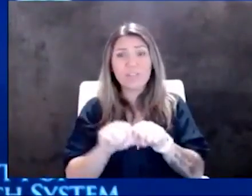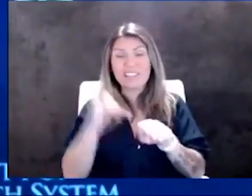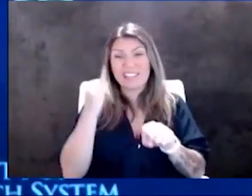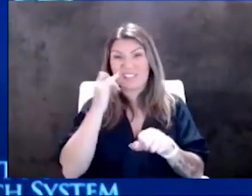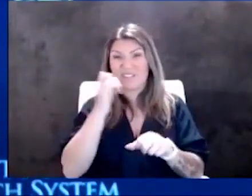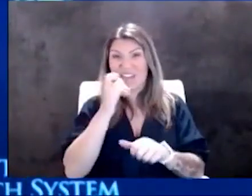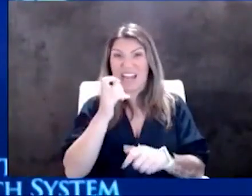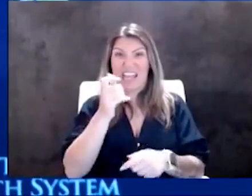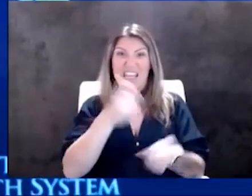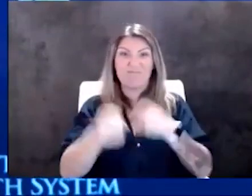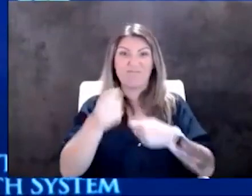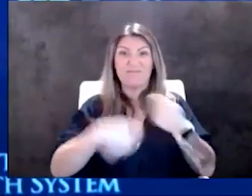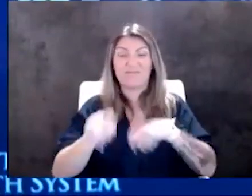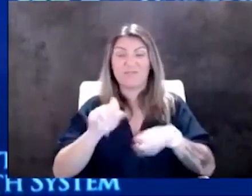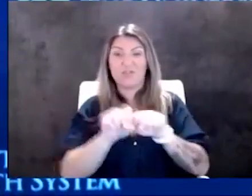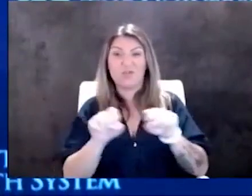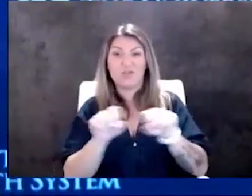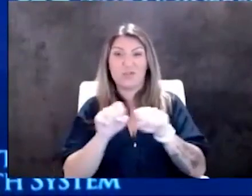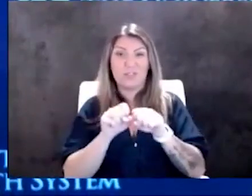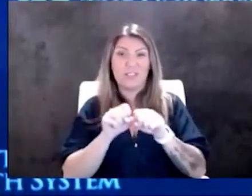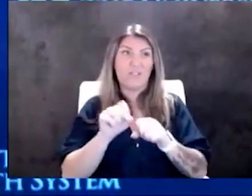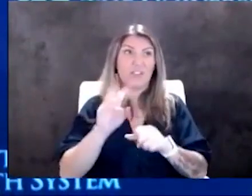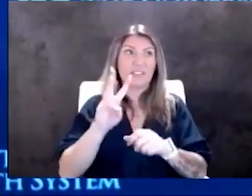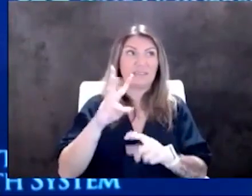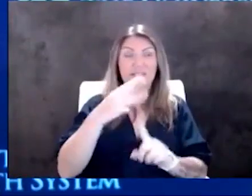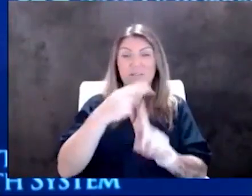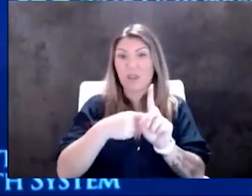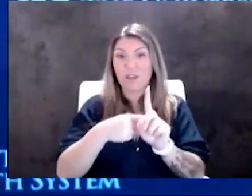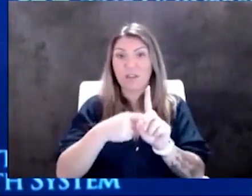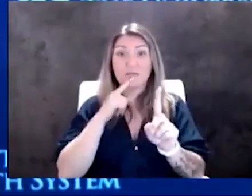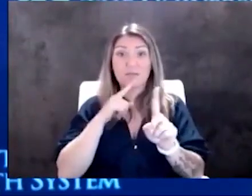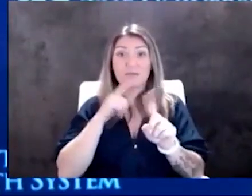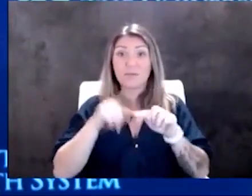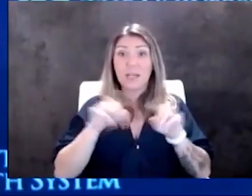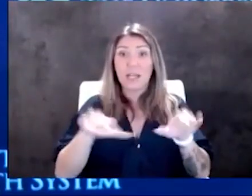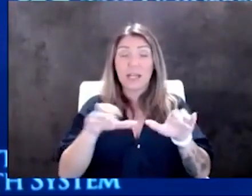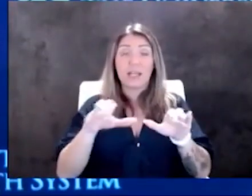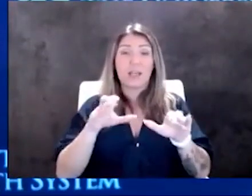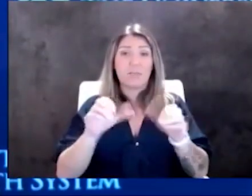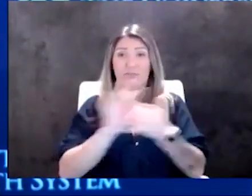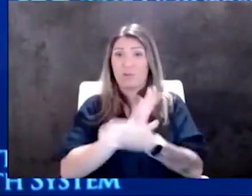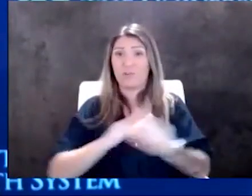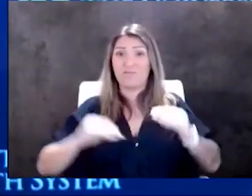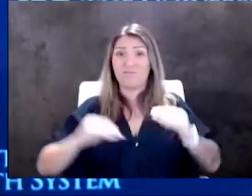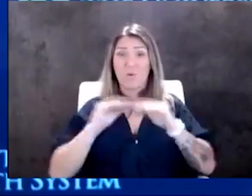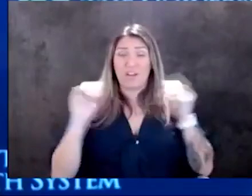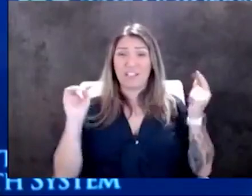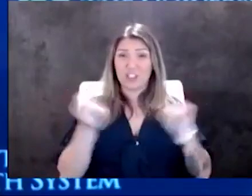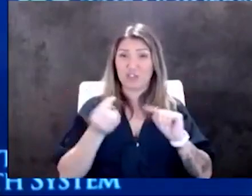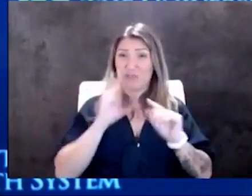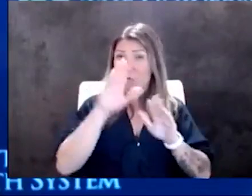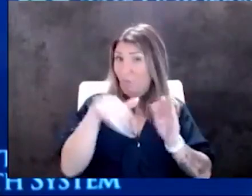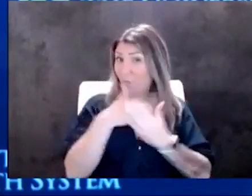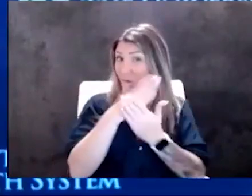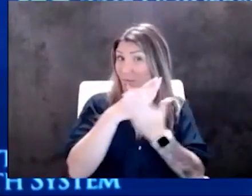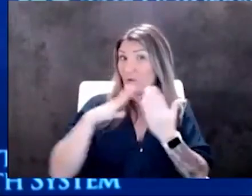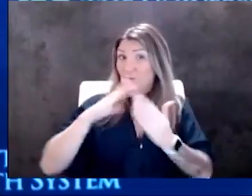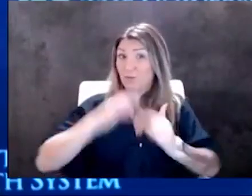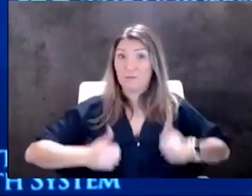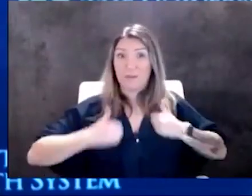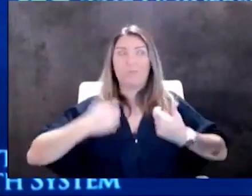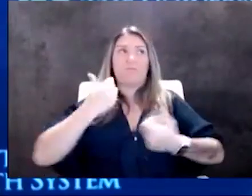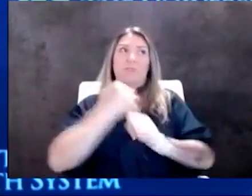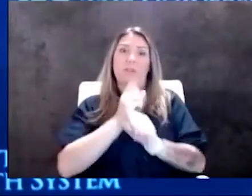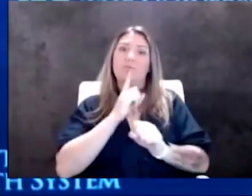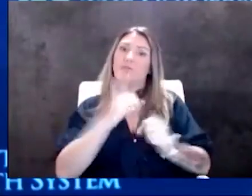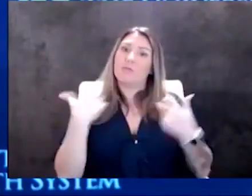months or 3 months, whatever, depending on how active you are, you're going to cause more injury. So you have to take all aspects of your life and make sure you're healthy. A lot of